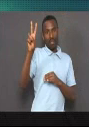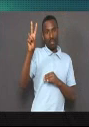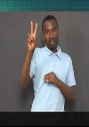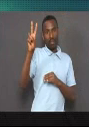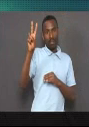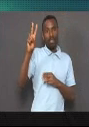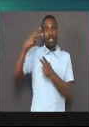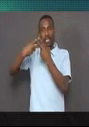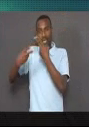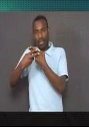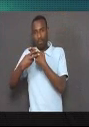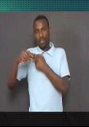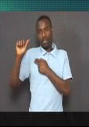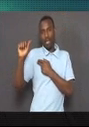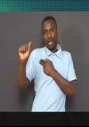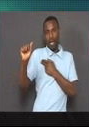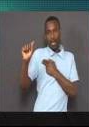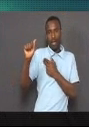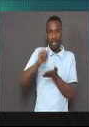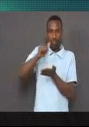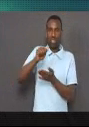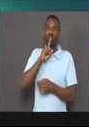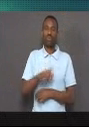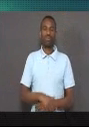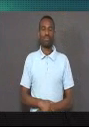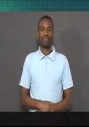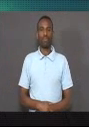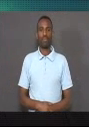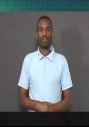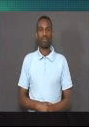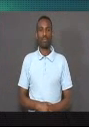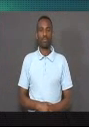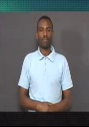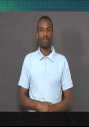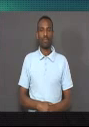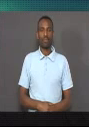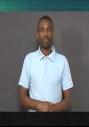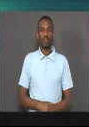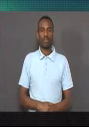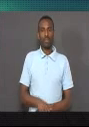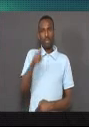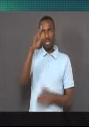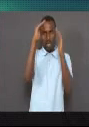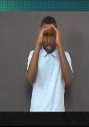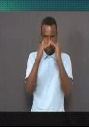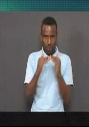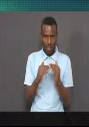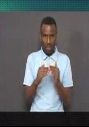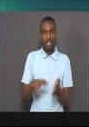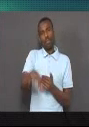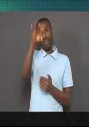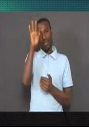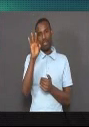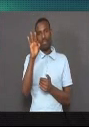angular frequency squared times the amplitude. This equation is